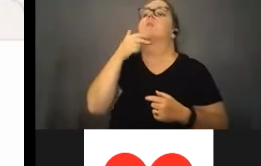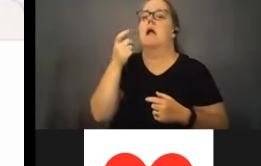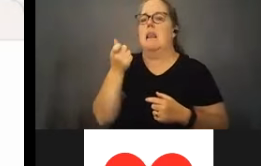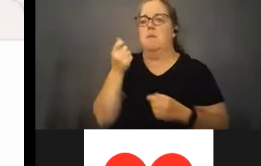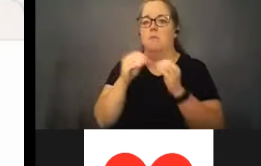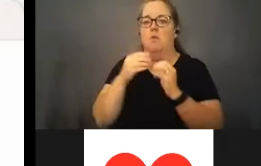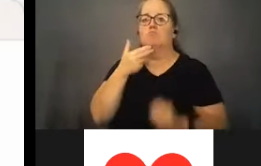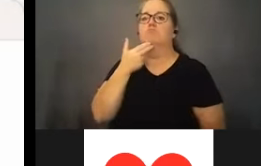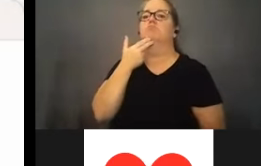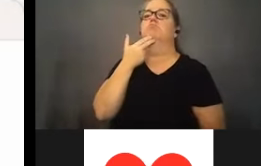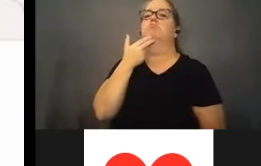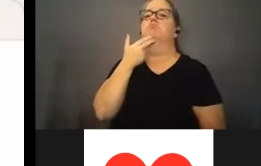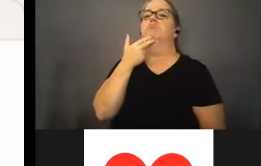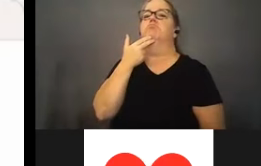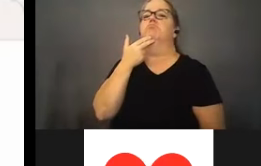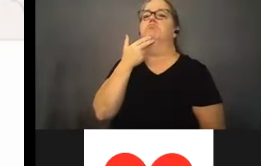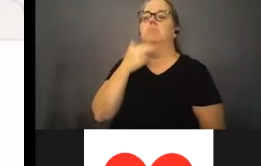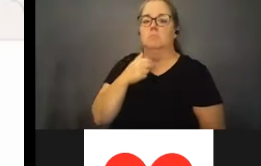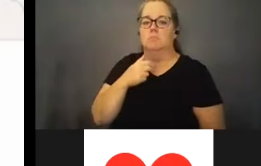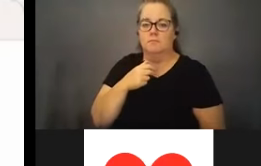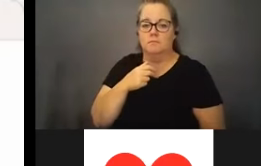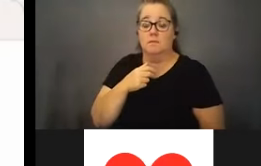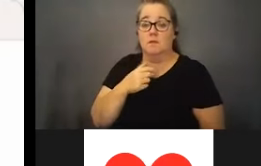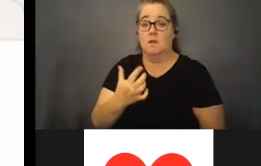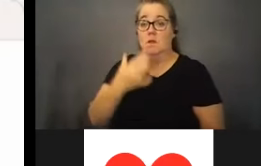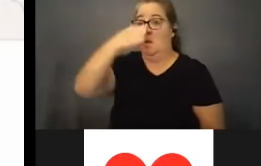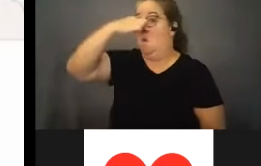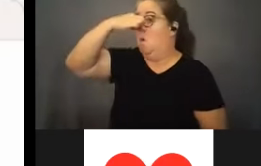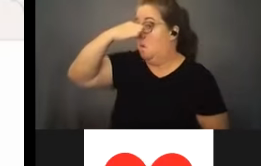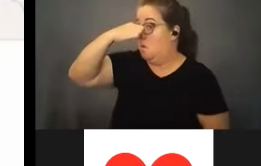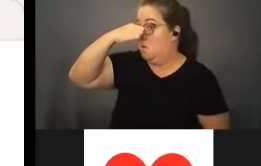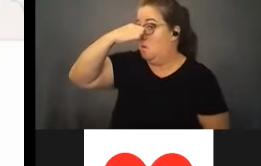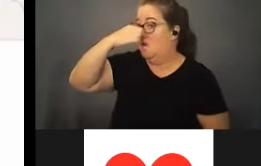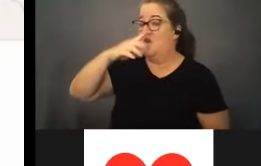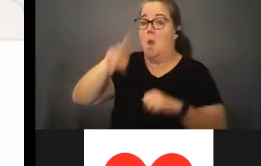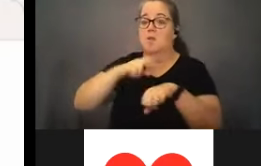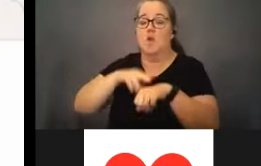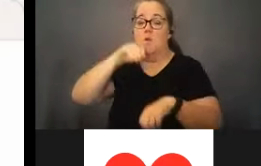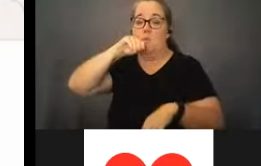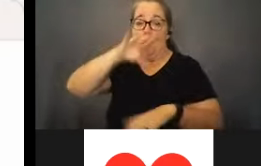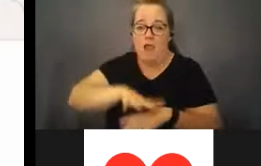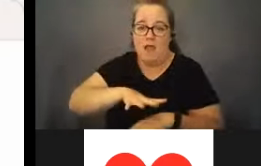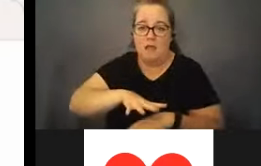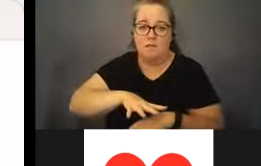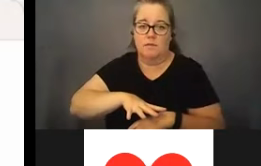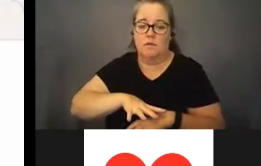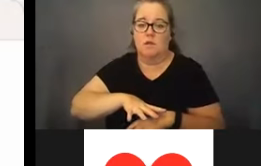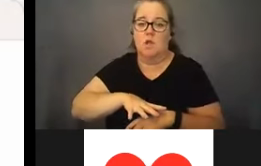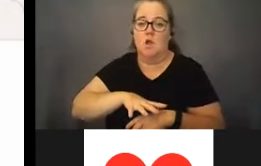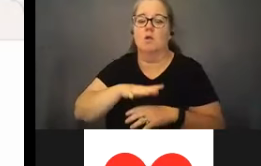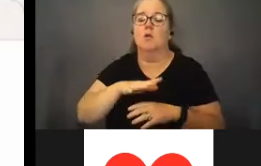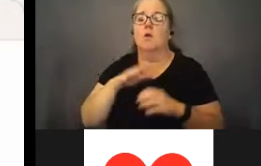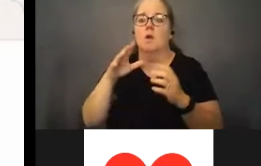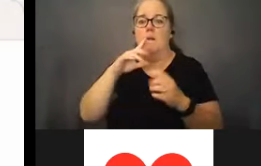neutral position. Pinch the nose shut, take a normal breath, and make a complete seal over the person's mouth with your